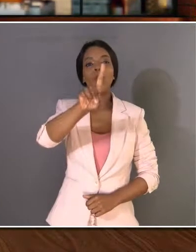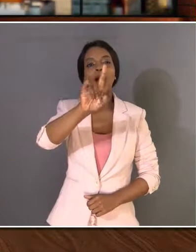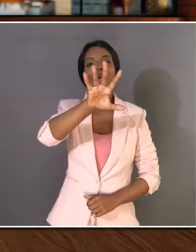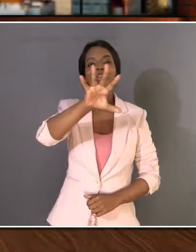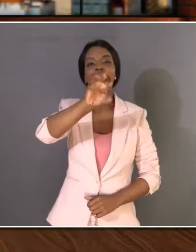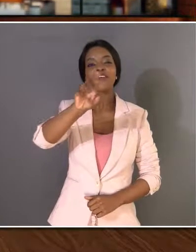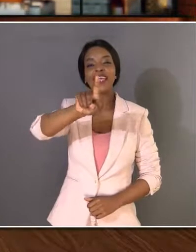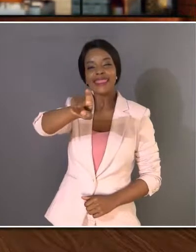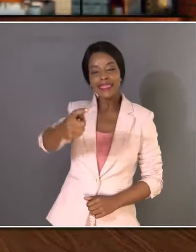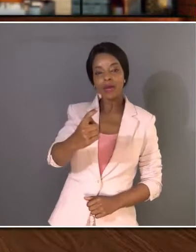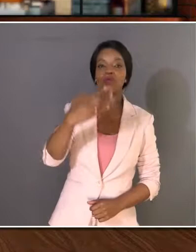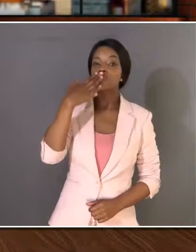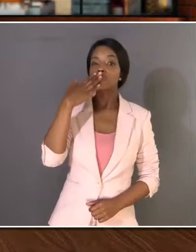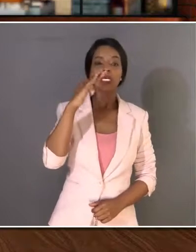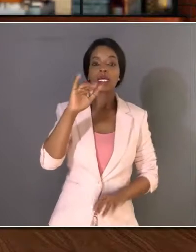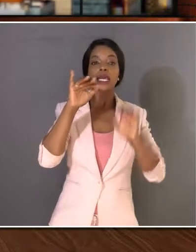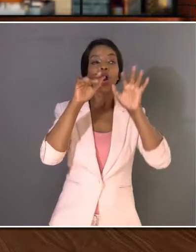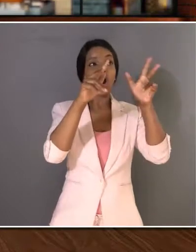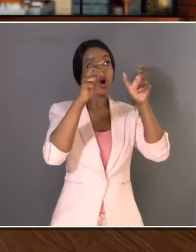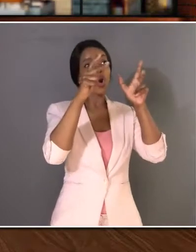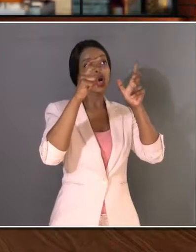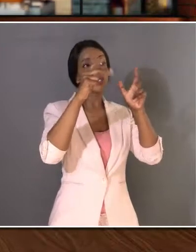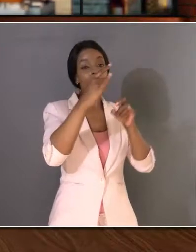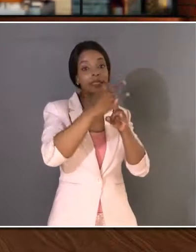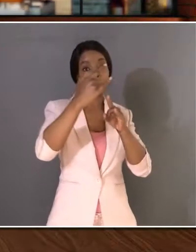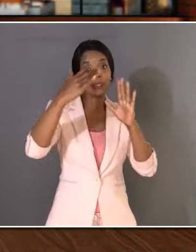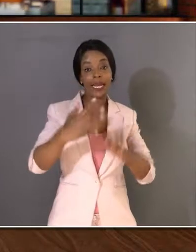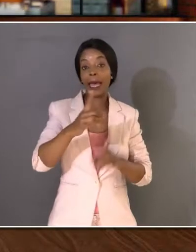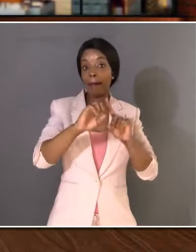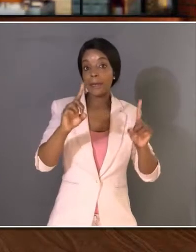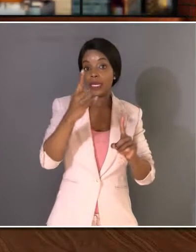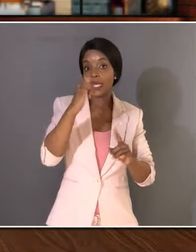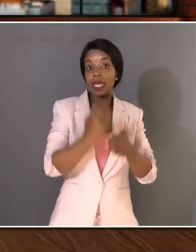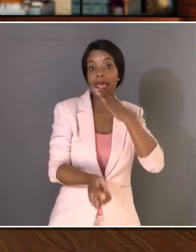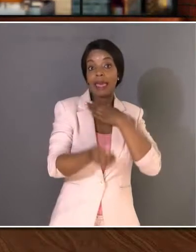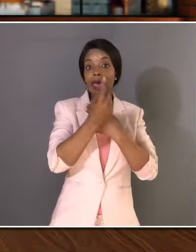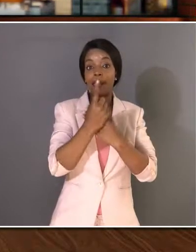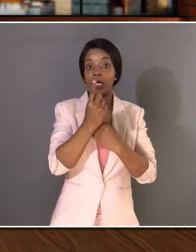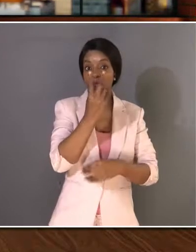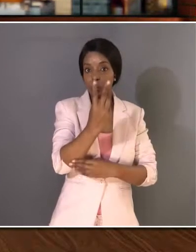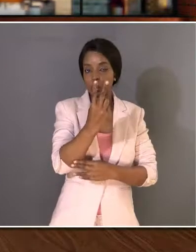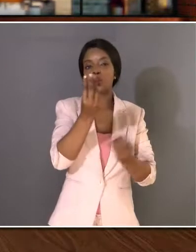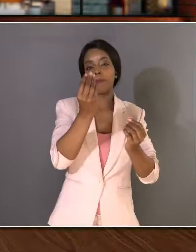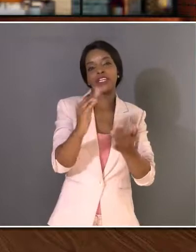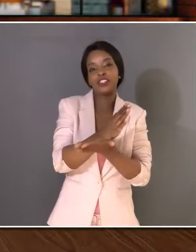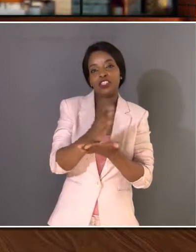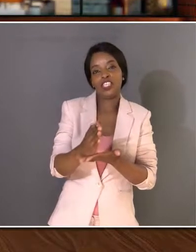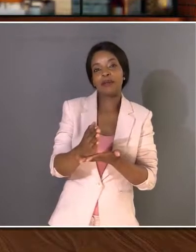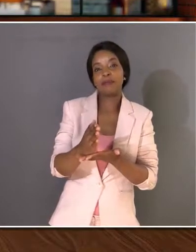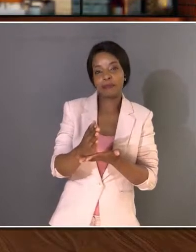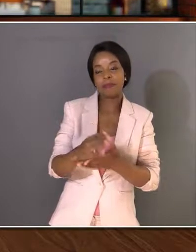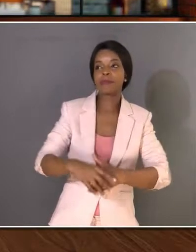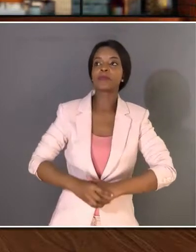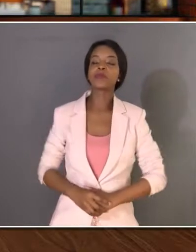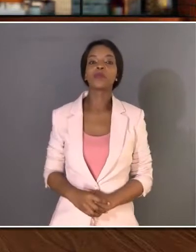choice winner, or this will be split should we have a tie. We're now going to display all the 17